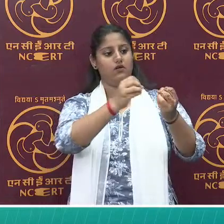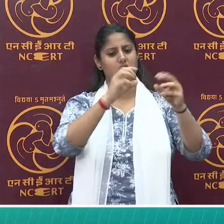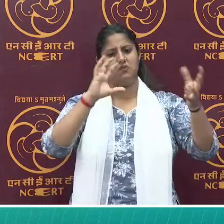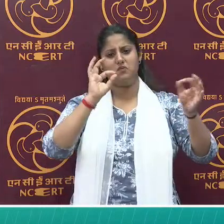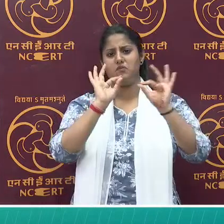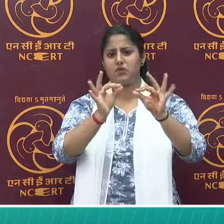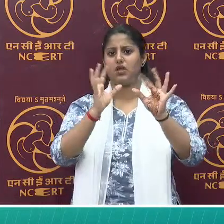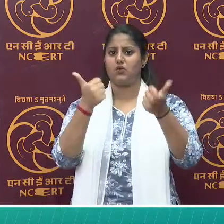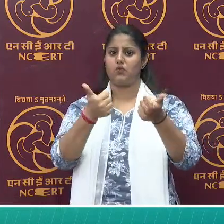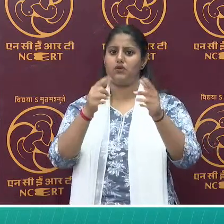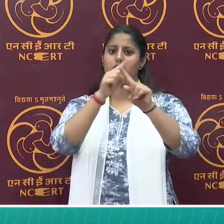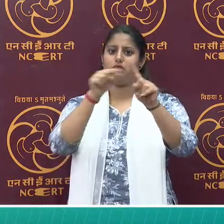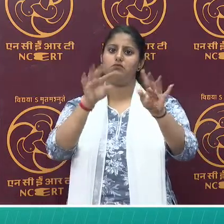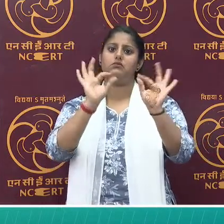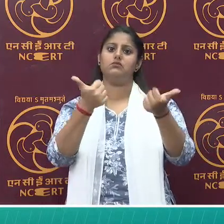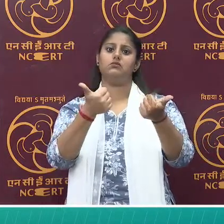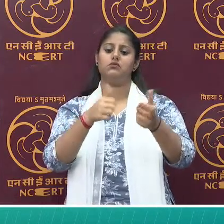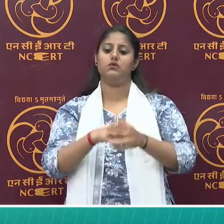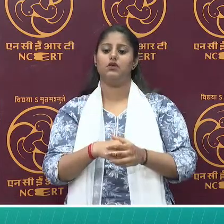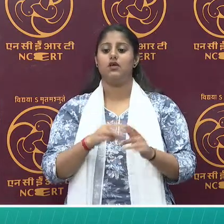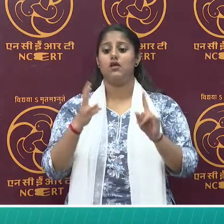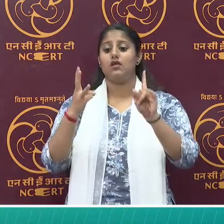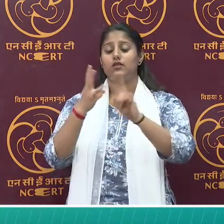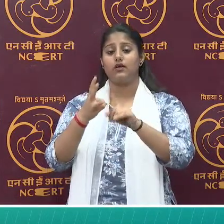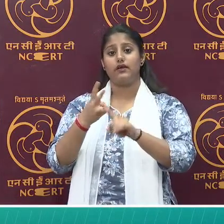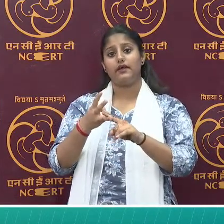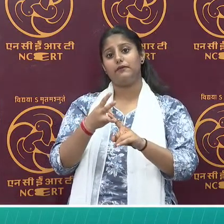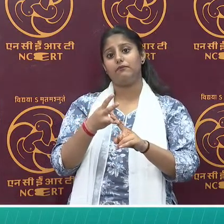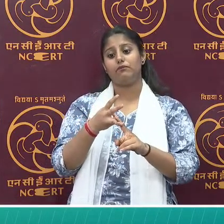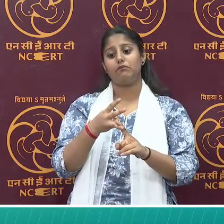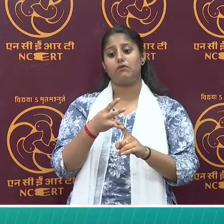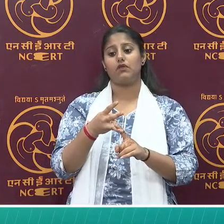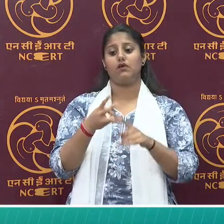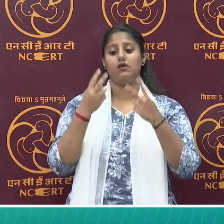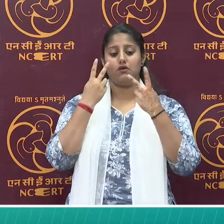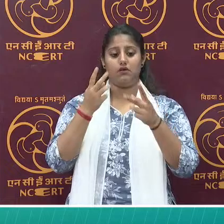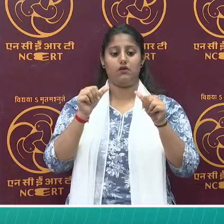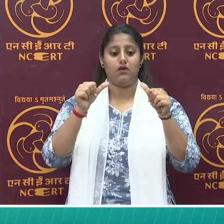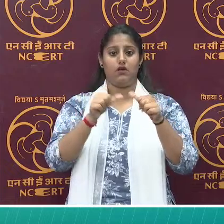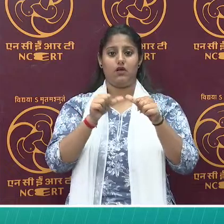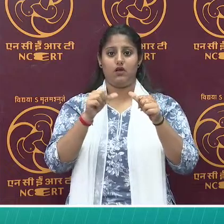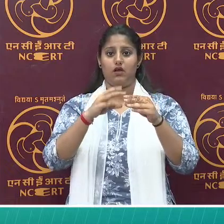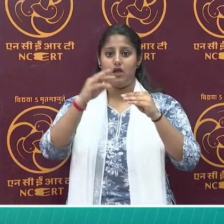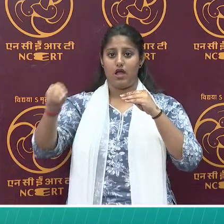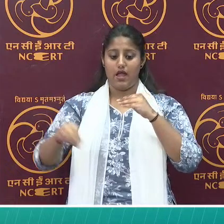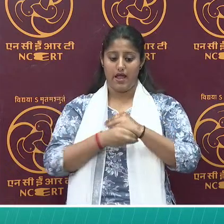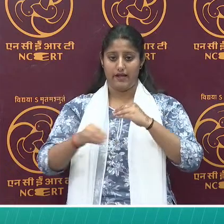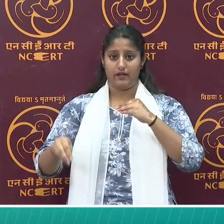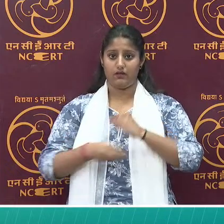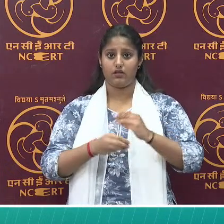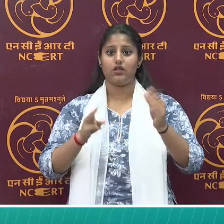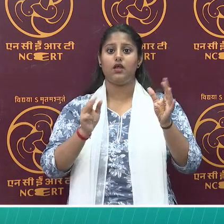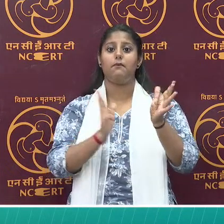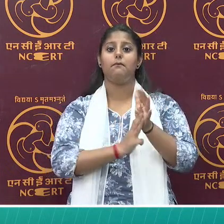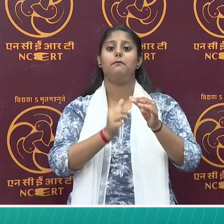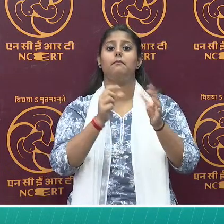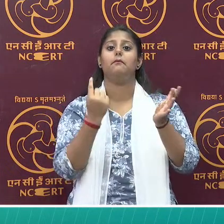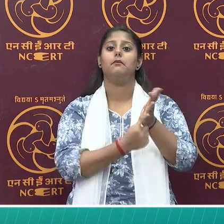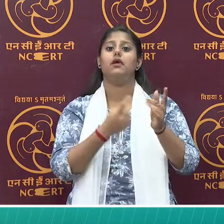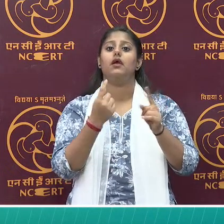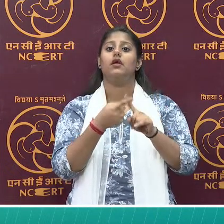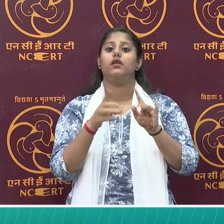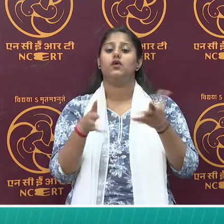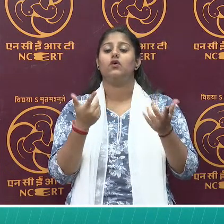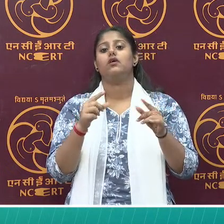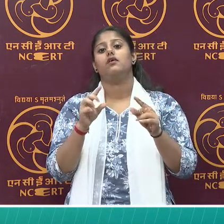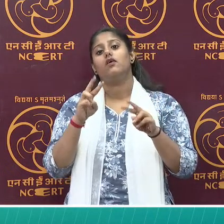Now next we have the third step that we have seen was adding manures and fertilizers. Right. Why is